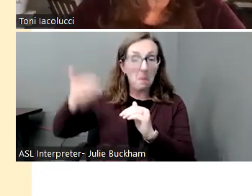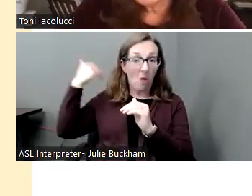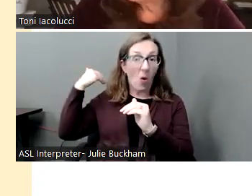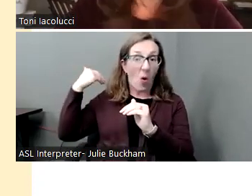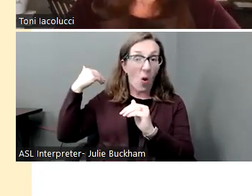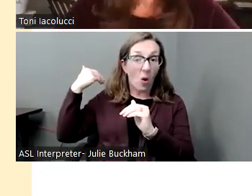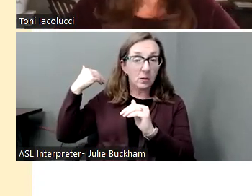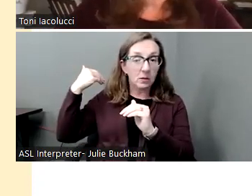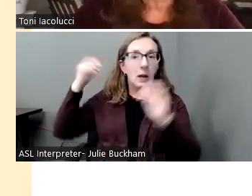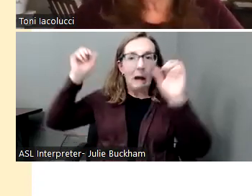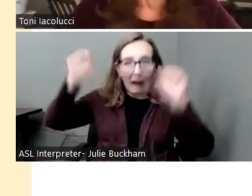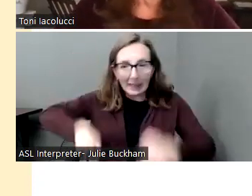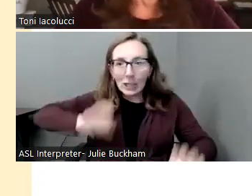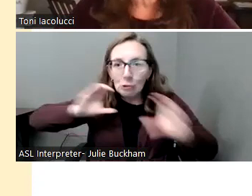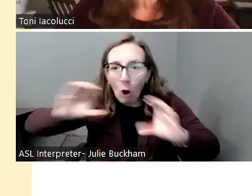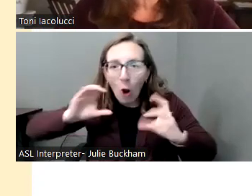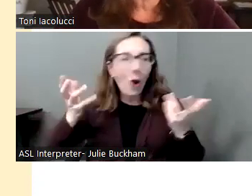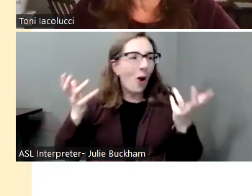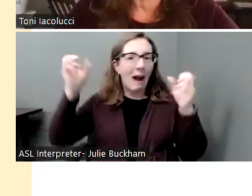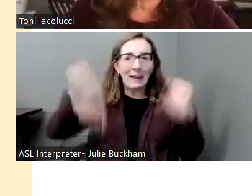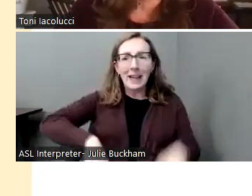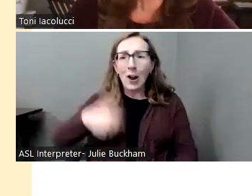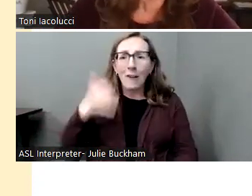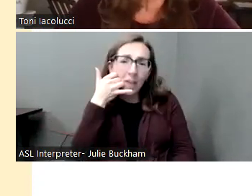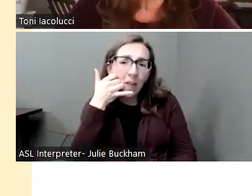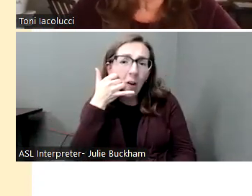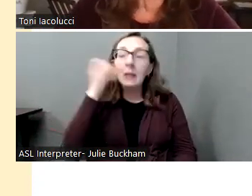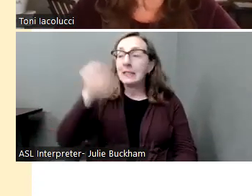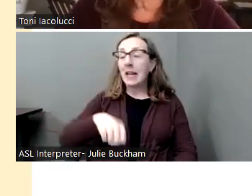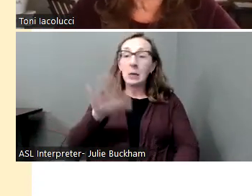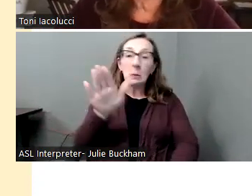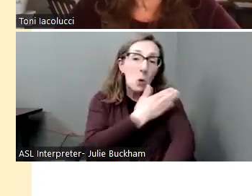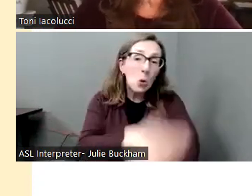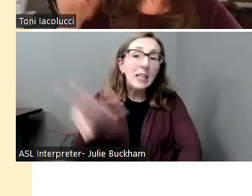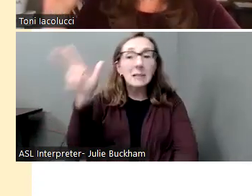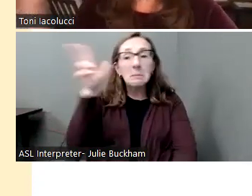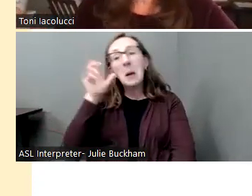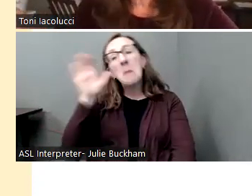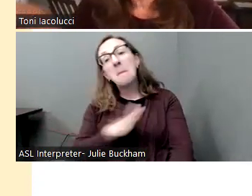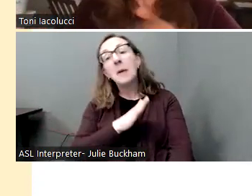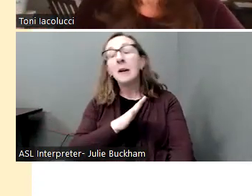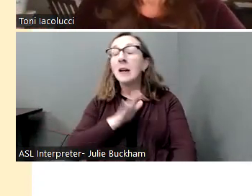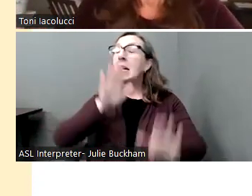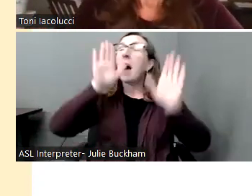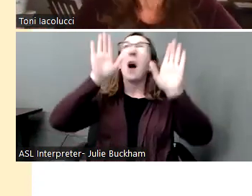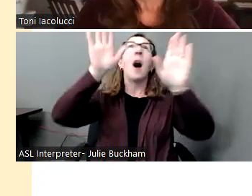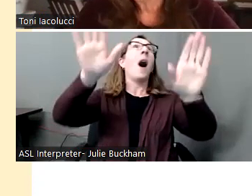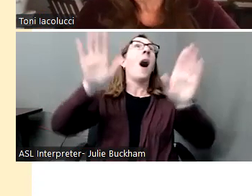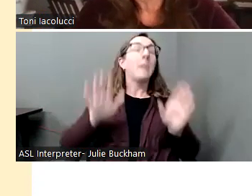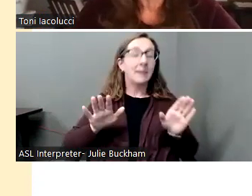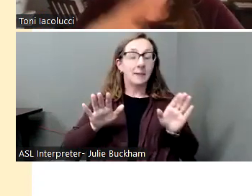could talk to people, I could talk on the phone, I could listen to music. I have a life again, and it's quite amazing. However,